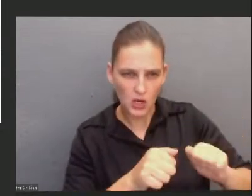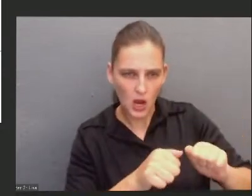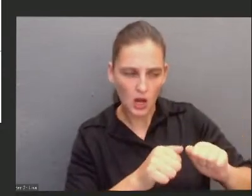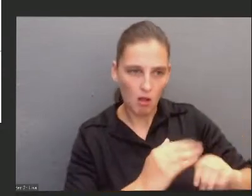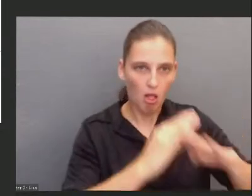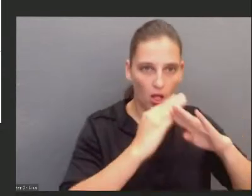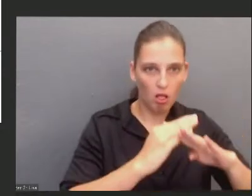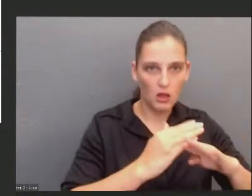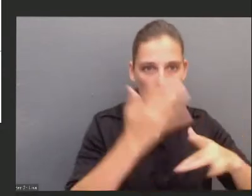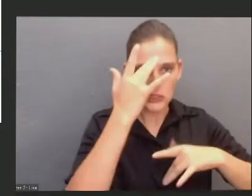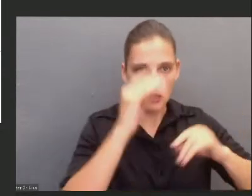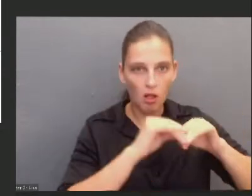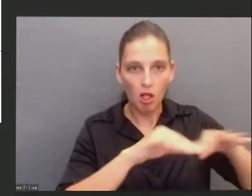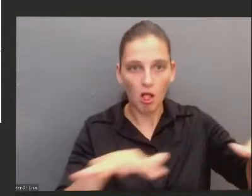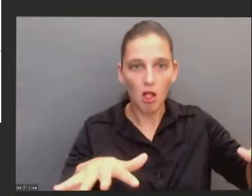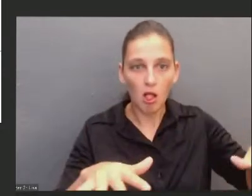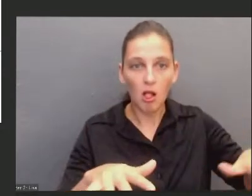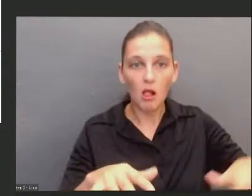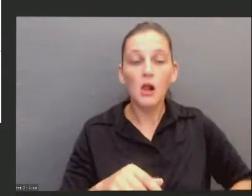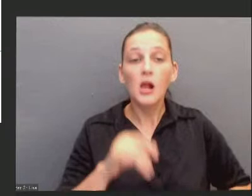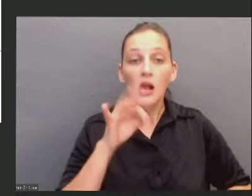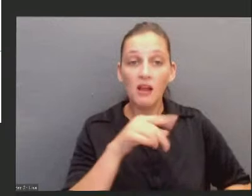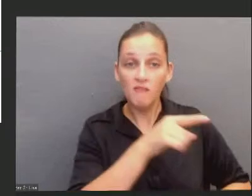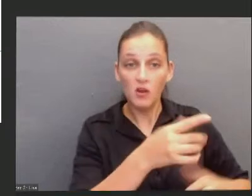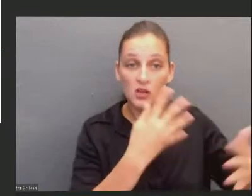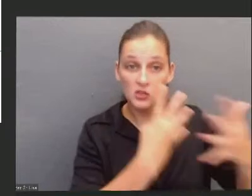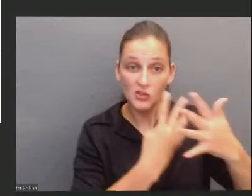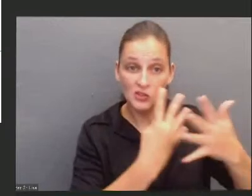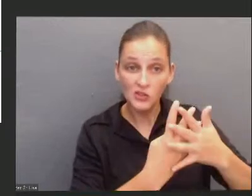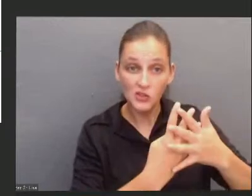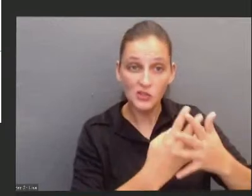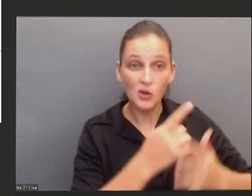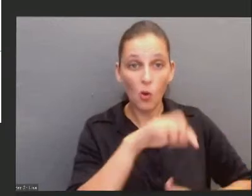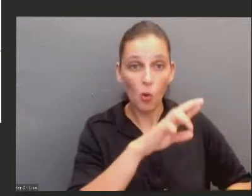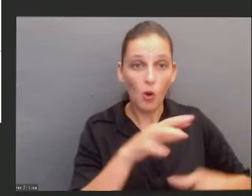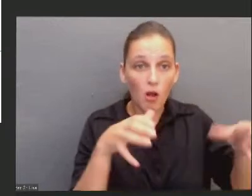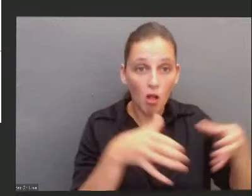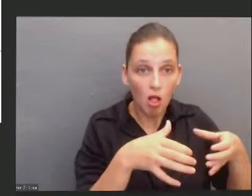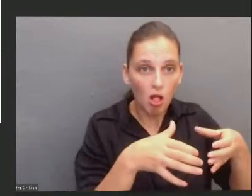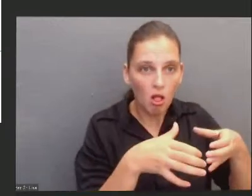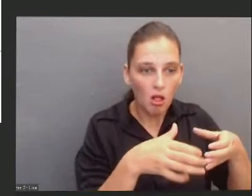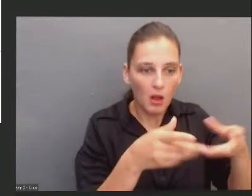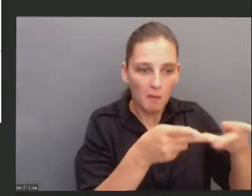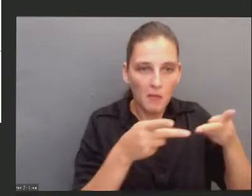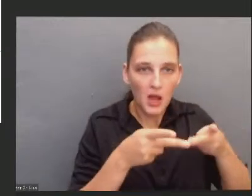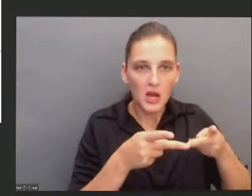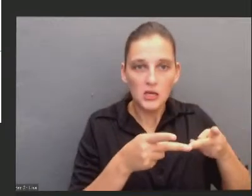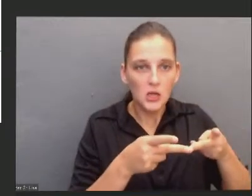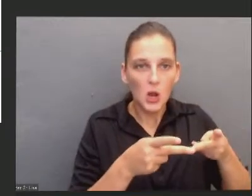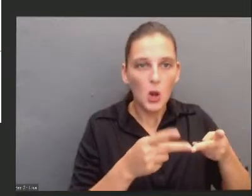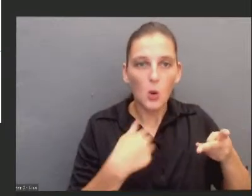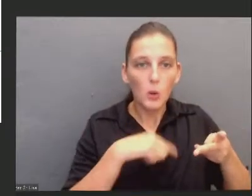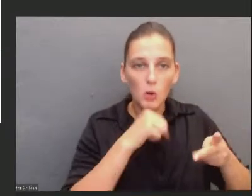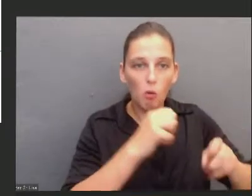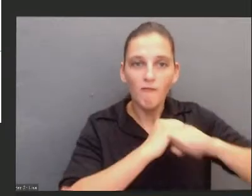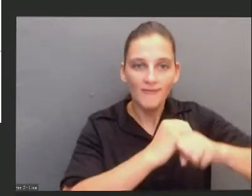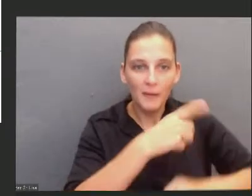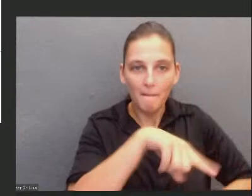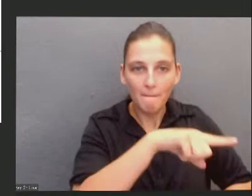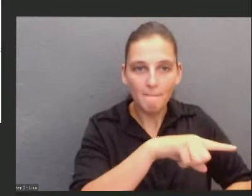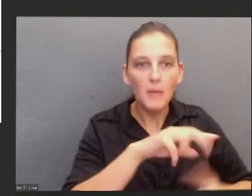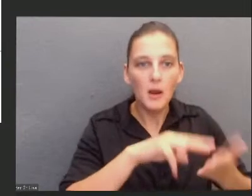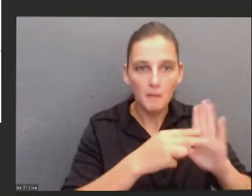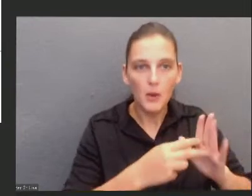fail to protect individuals in these settings, we exacerbate the pandemic and the spread of